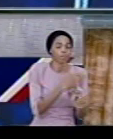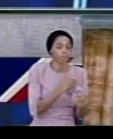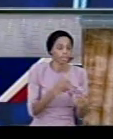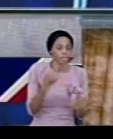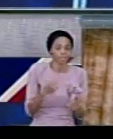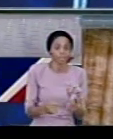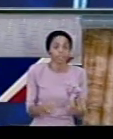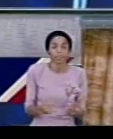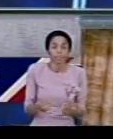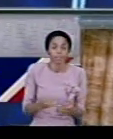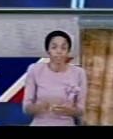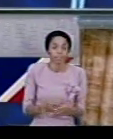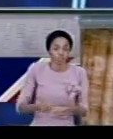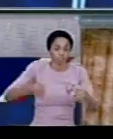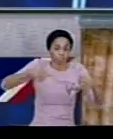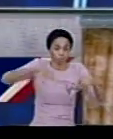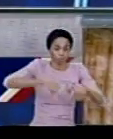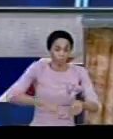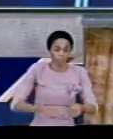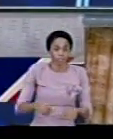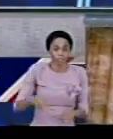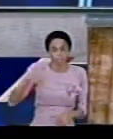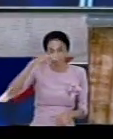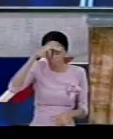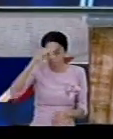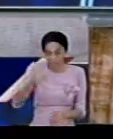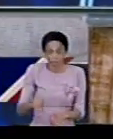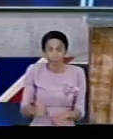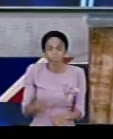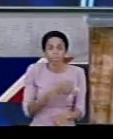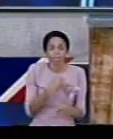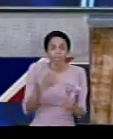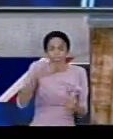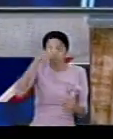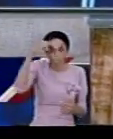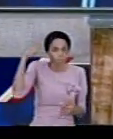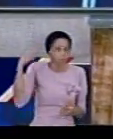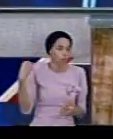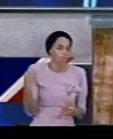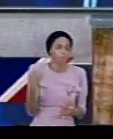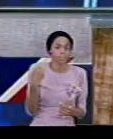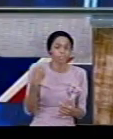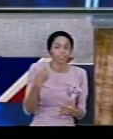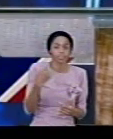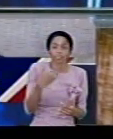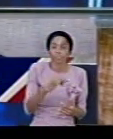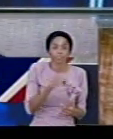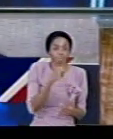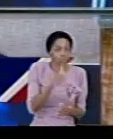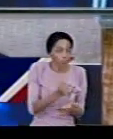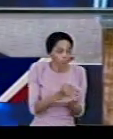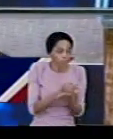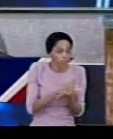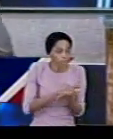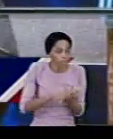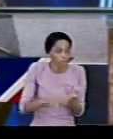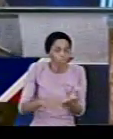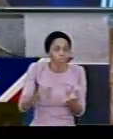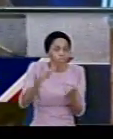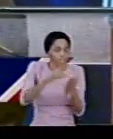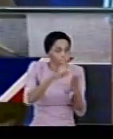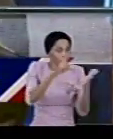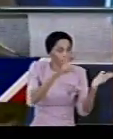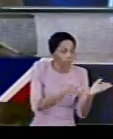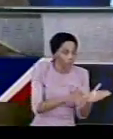him, condemning him. And because it's unrighteous, the law, which is